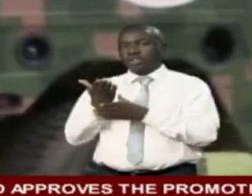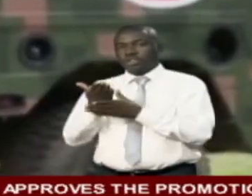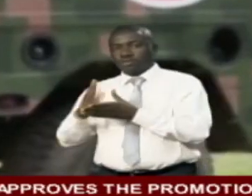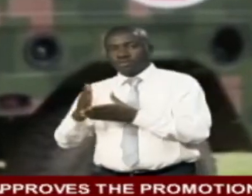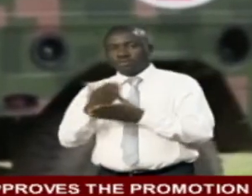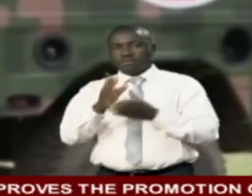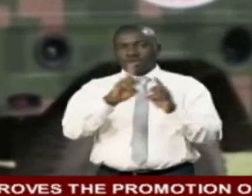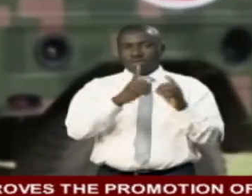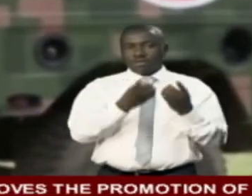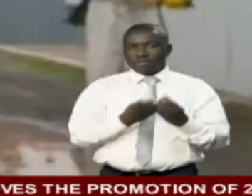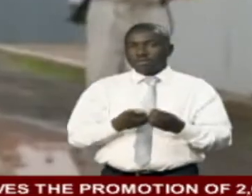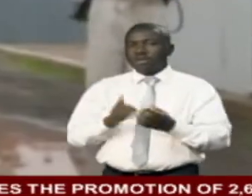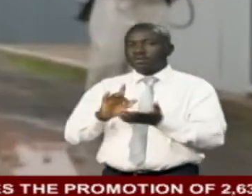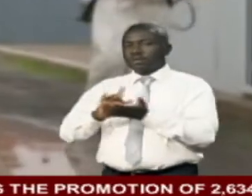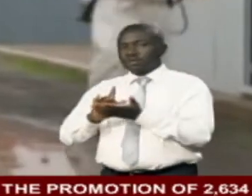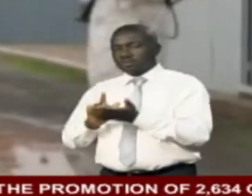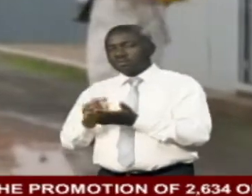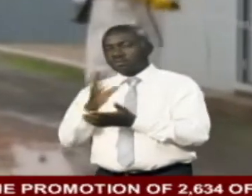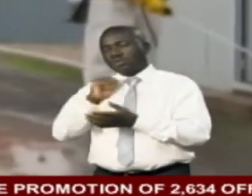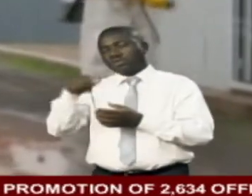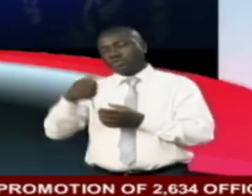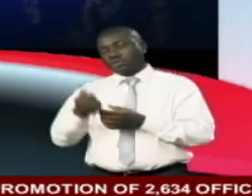sappers and medical care.